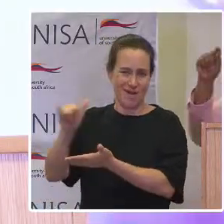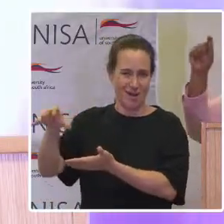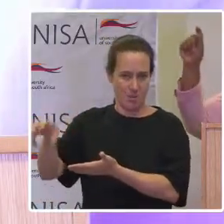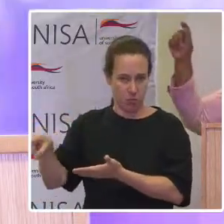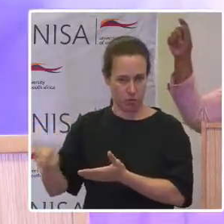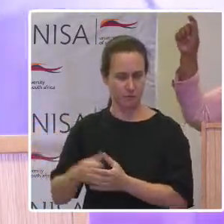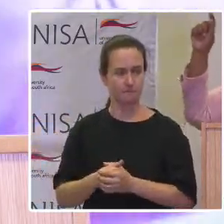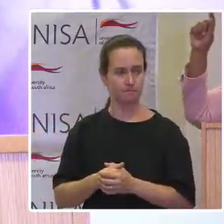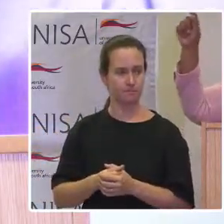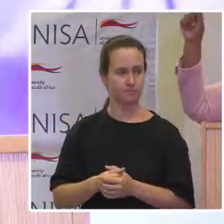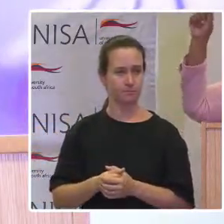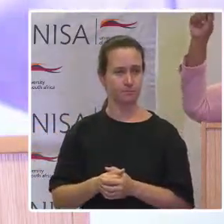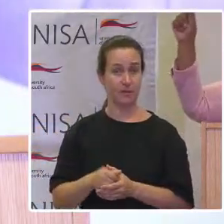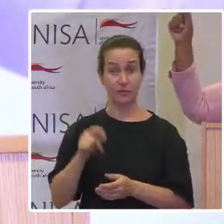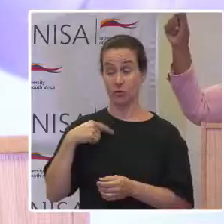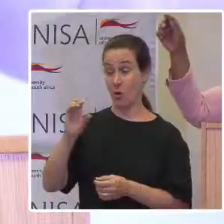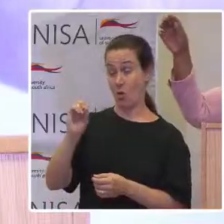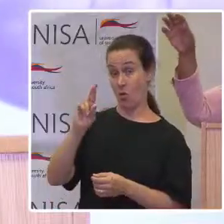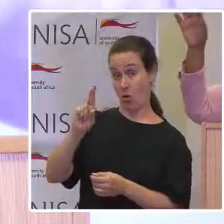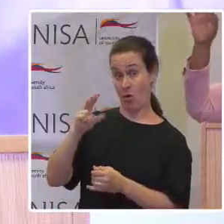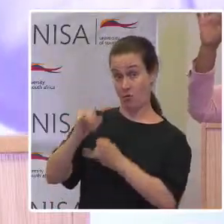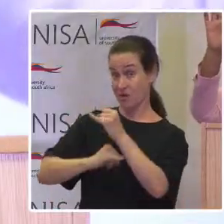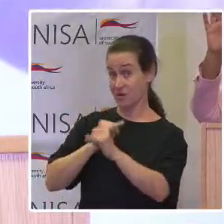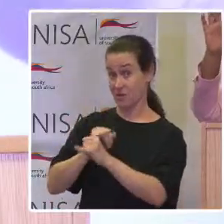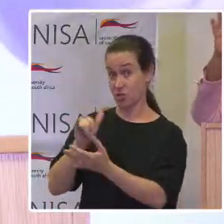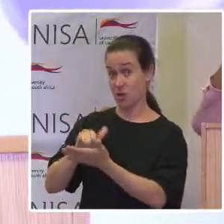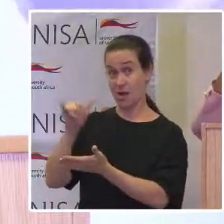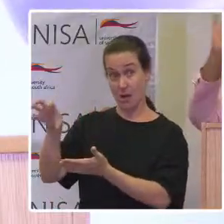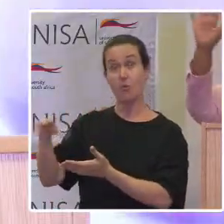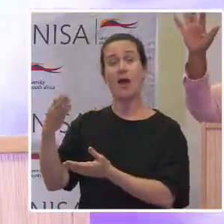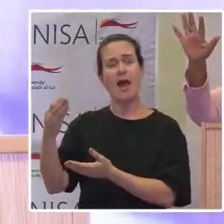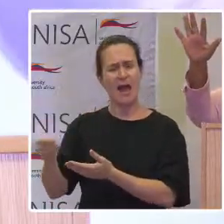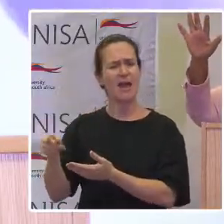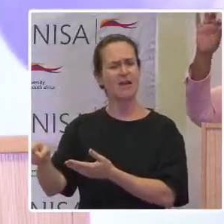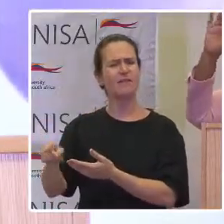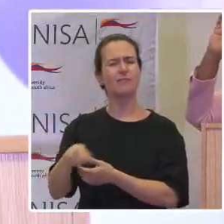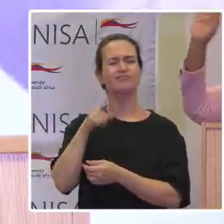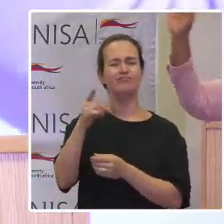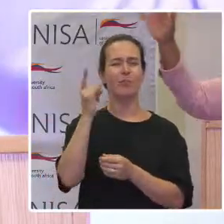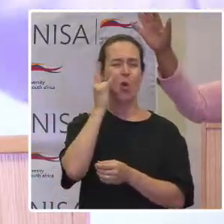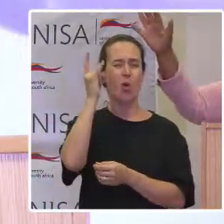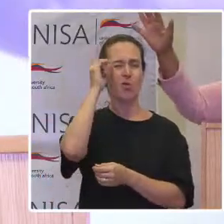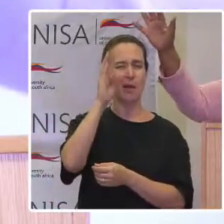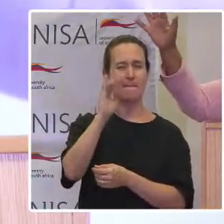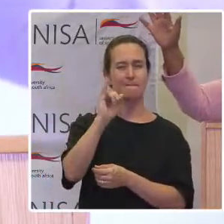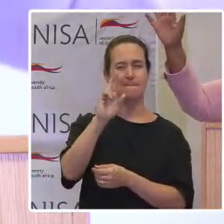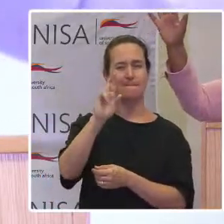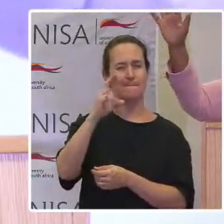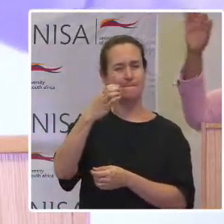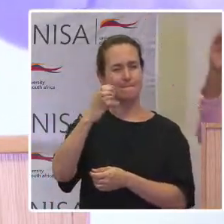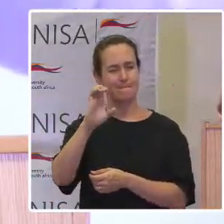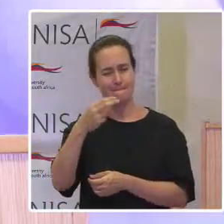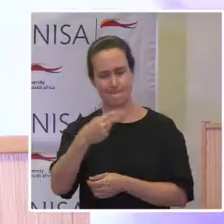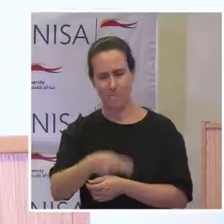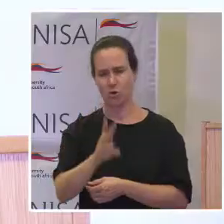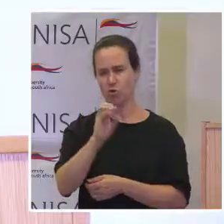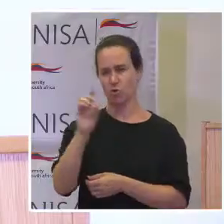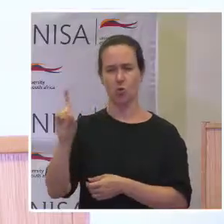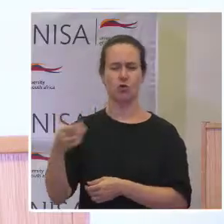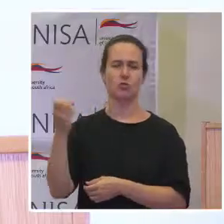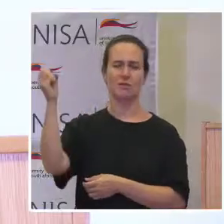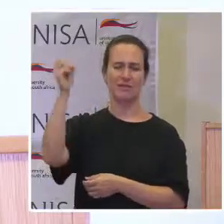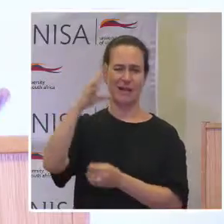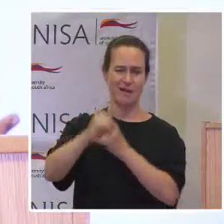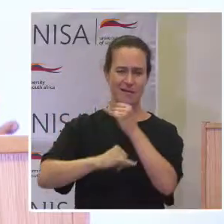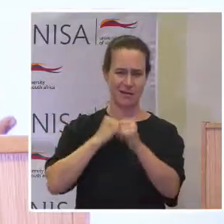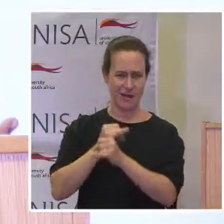when you look at our OR International, yes, they do have the Birchwood Hotel, they have the Sun International Hotel, but then let us look